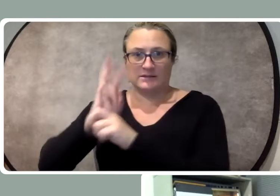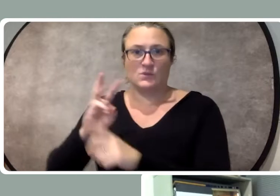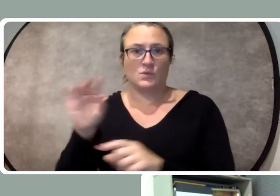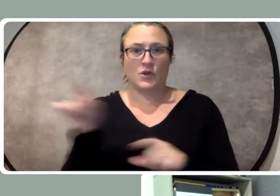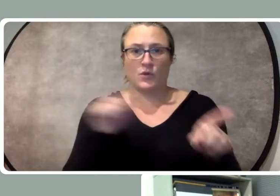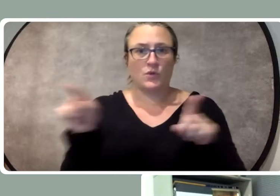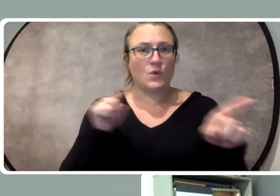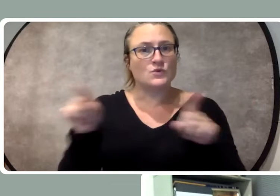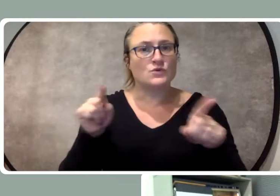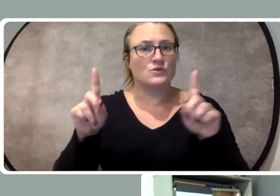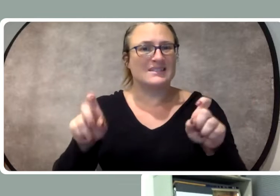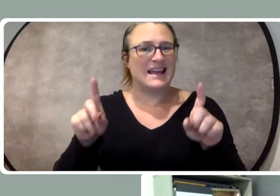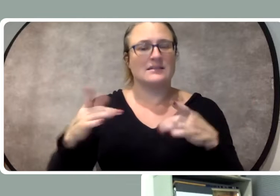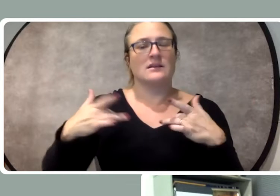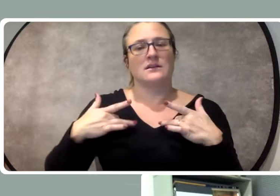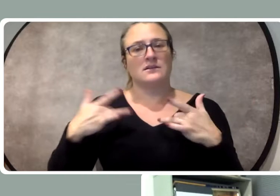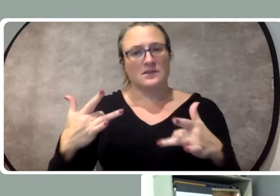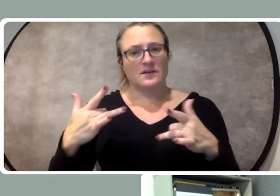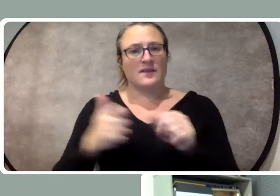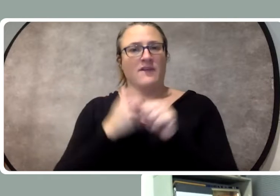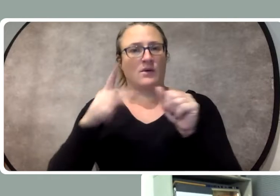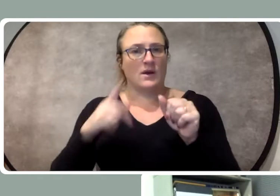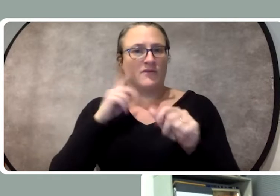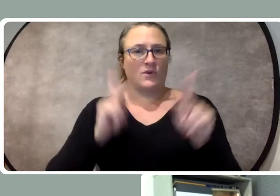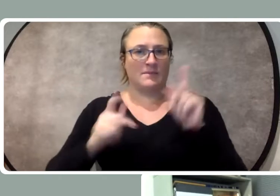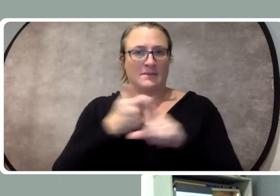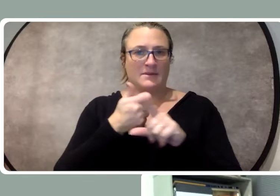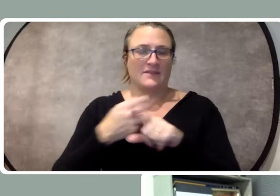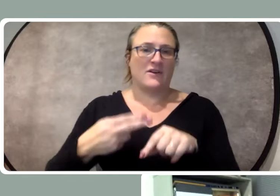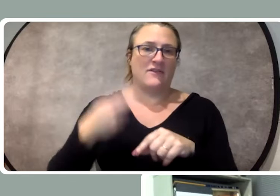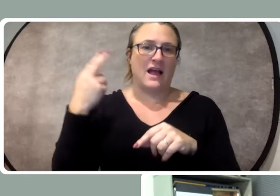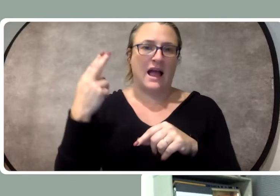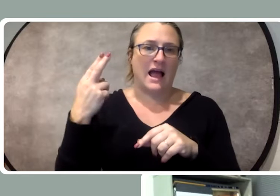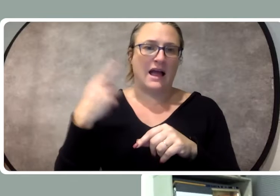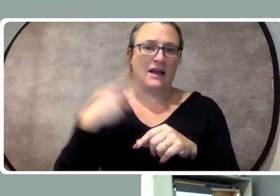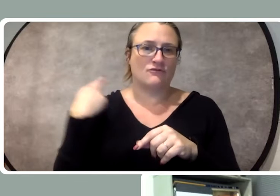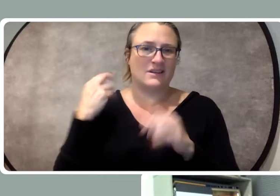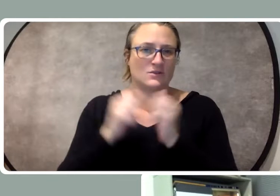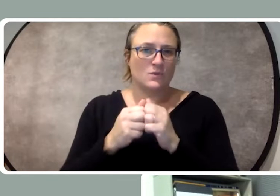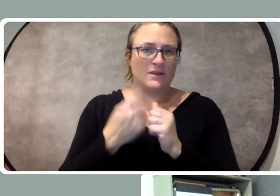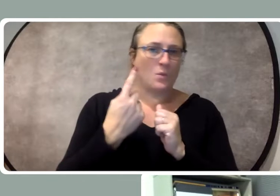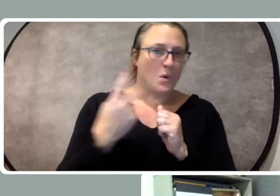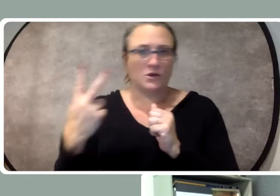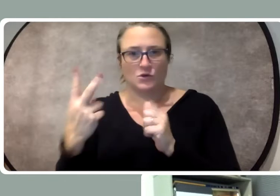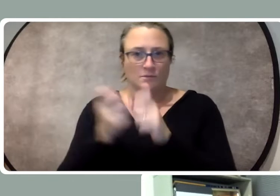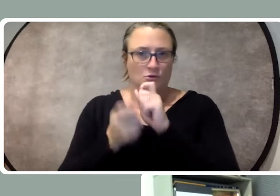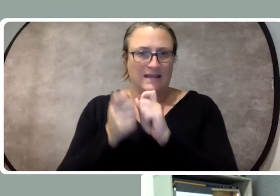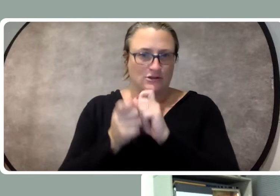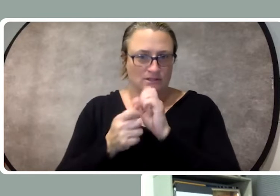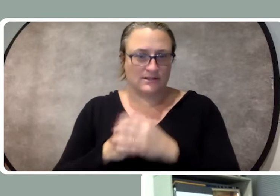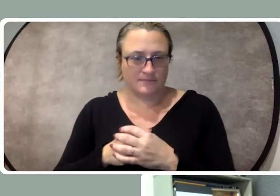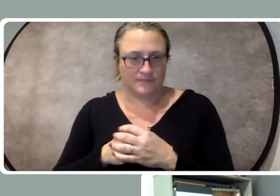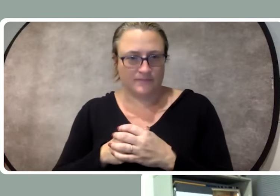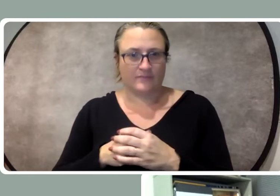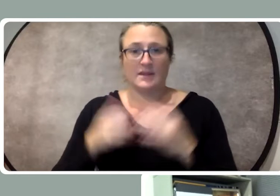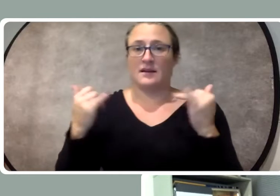the follow-up for patients at high risk, patients with BRCA1 or 2 mutations. And then, of course, there's now